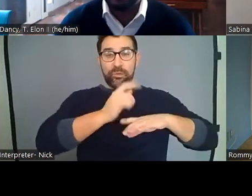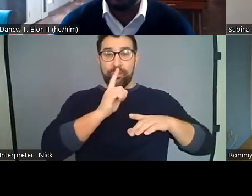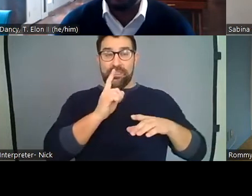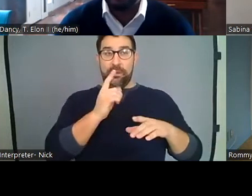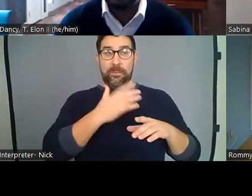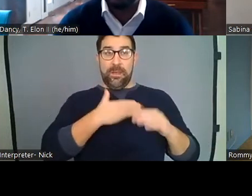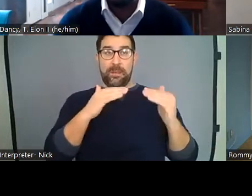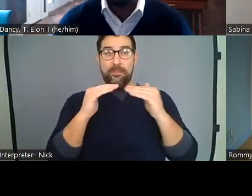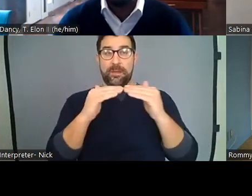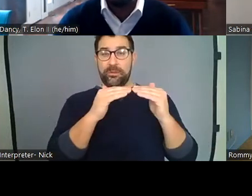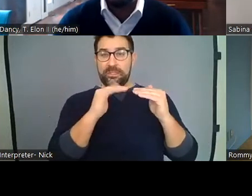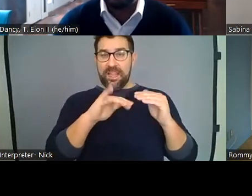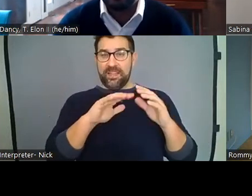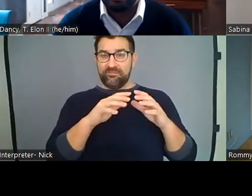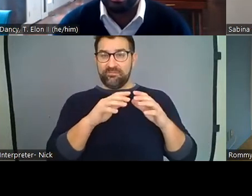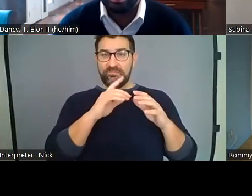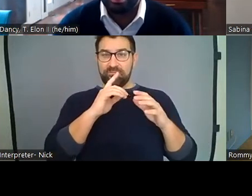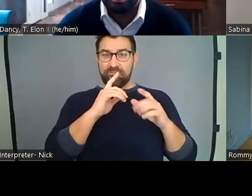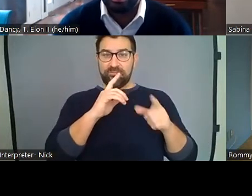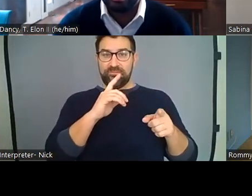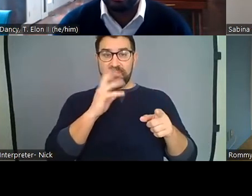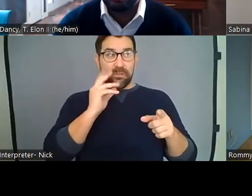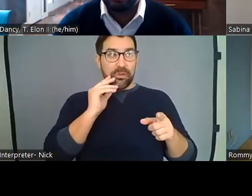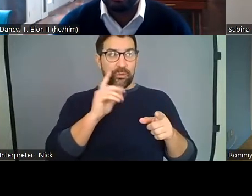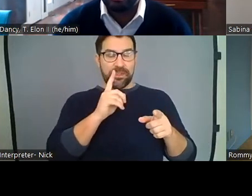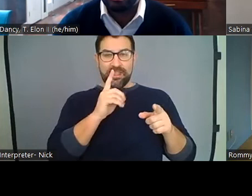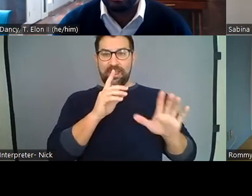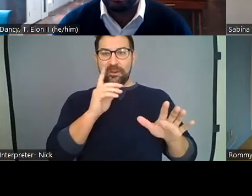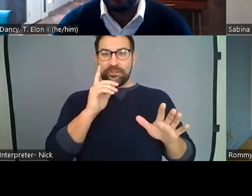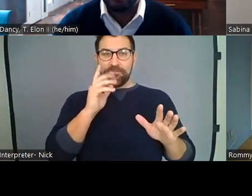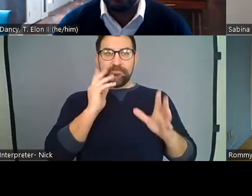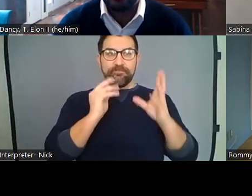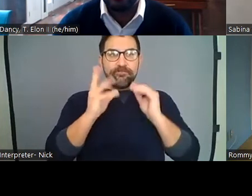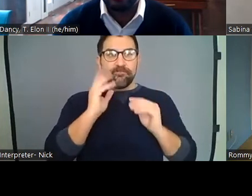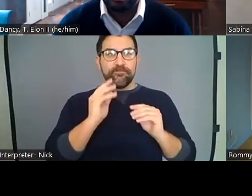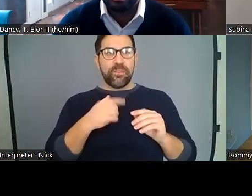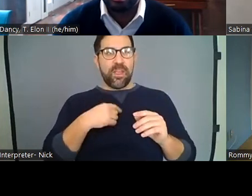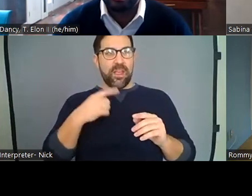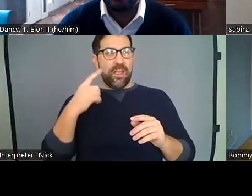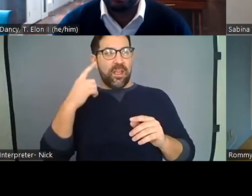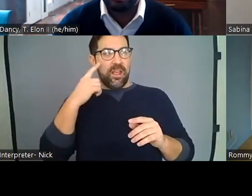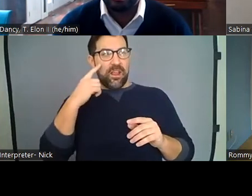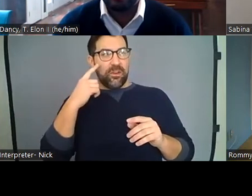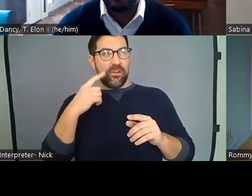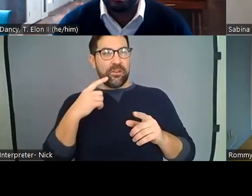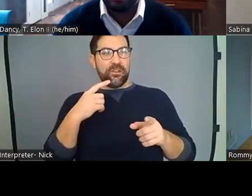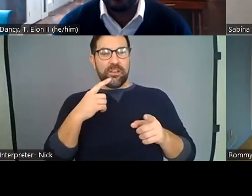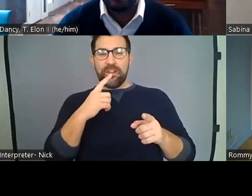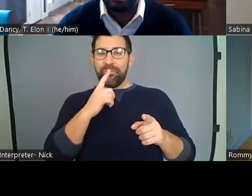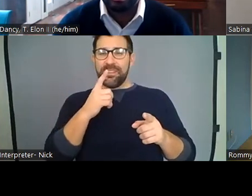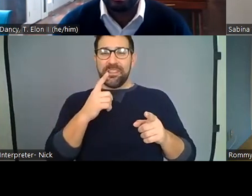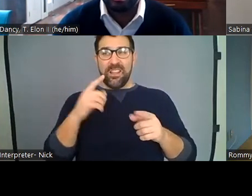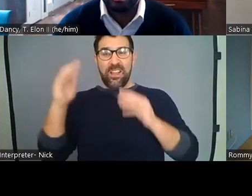peers just saying the things that they were saying, I heard that we aren't safe from my peers, and just things that